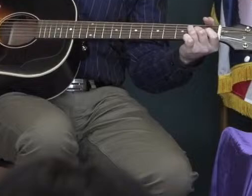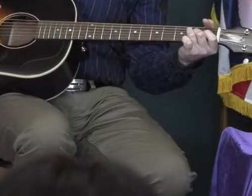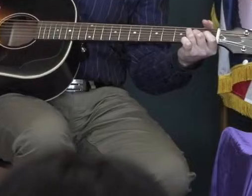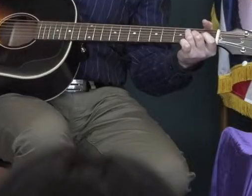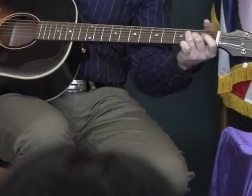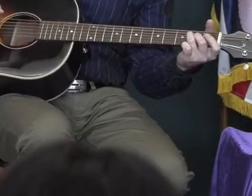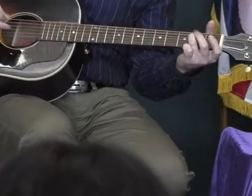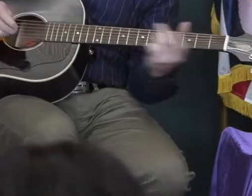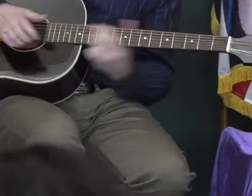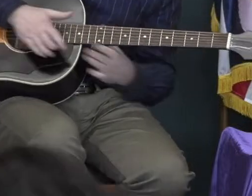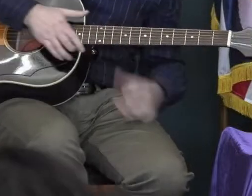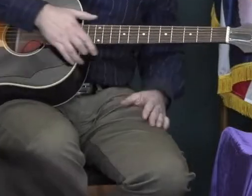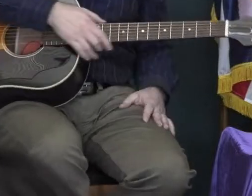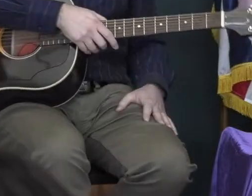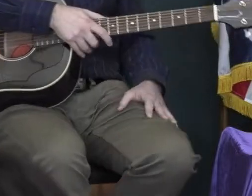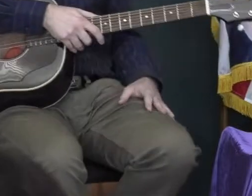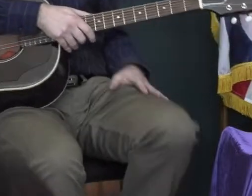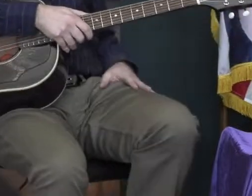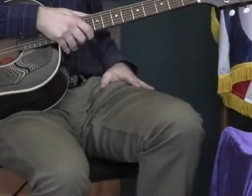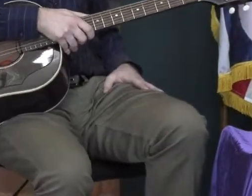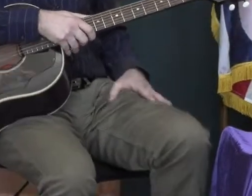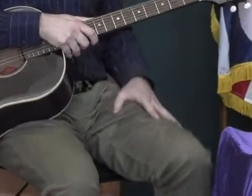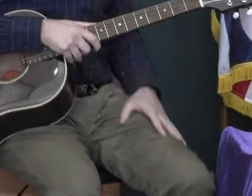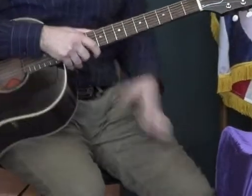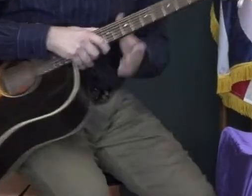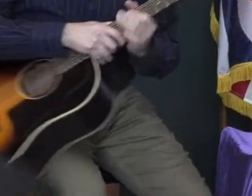Thank you very much.